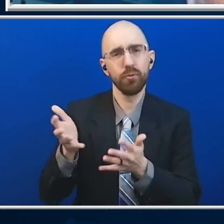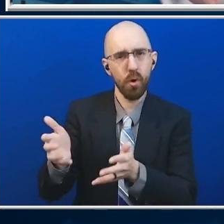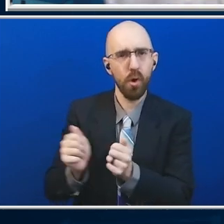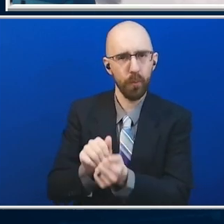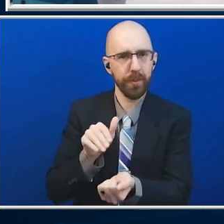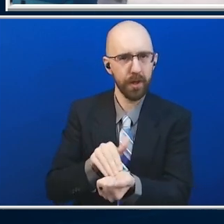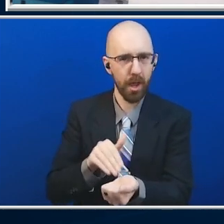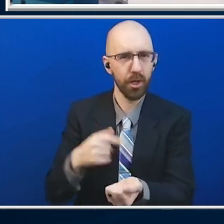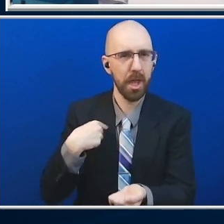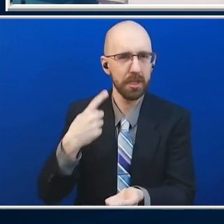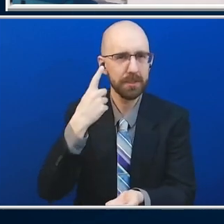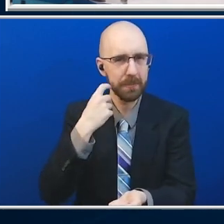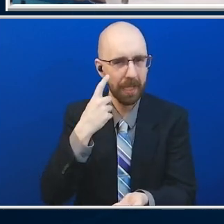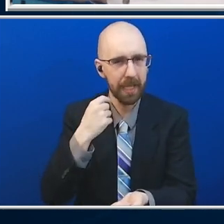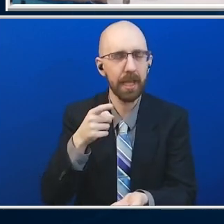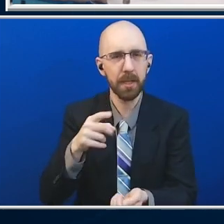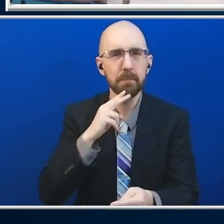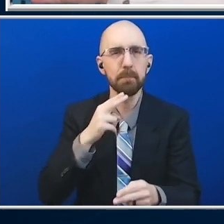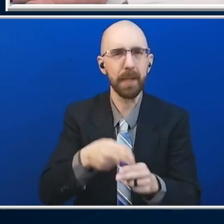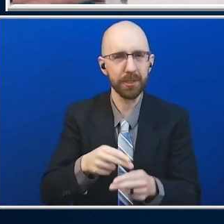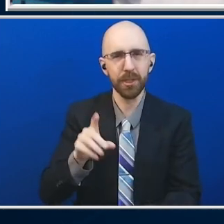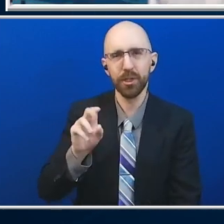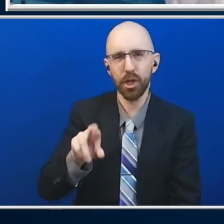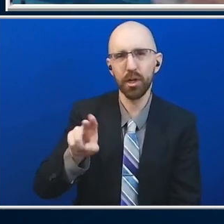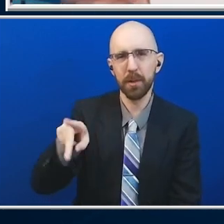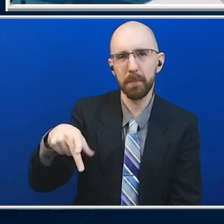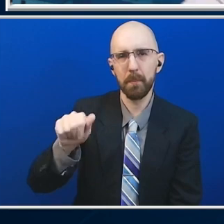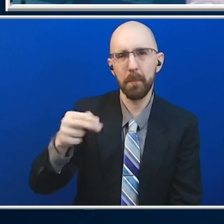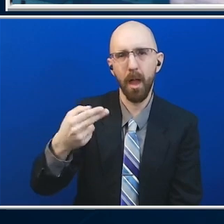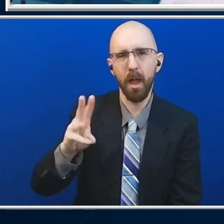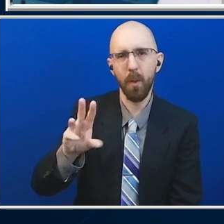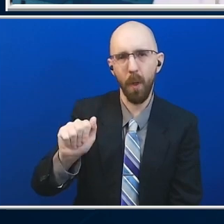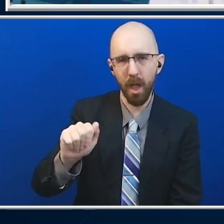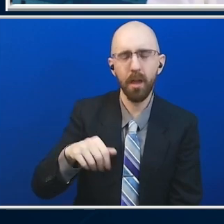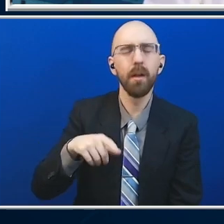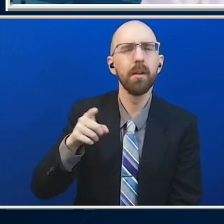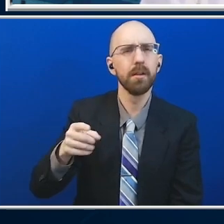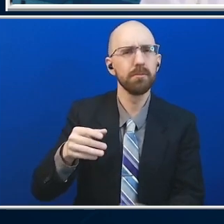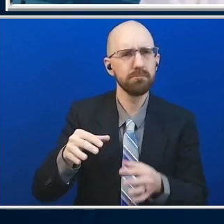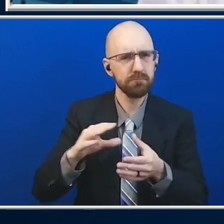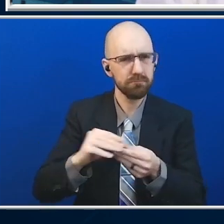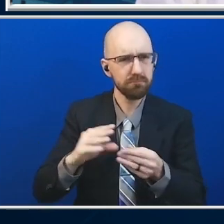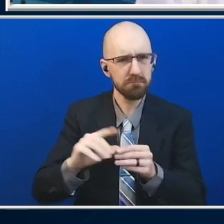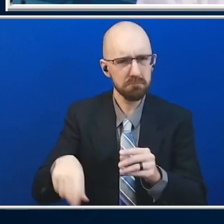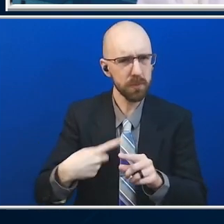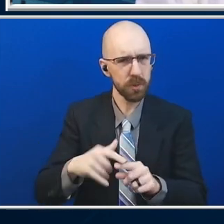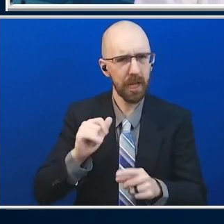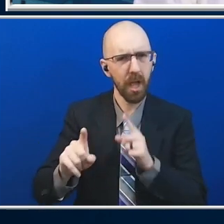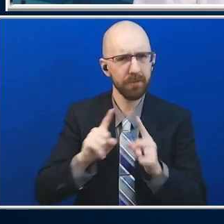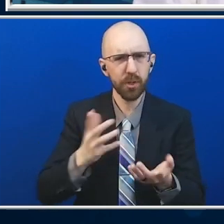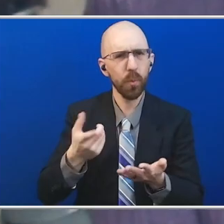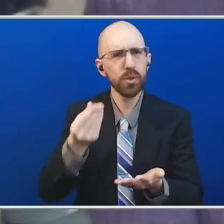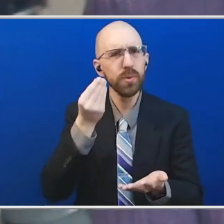mentioned this to Dr. Pawa and the team. Tell us about that conversation. How did that go? What did you tell them?